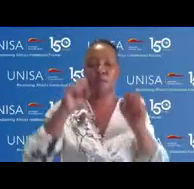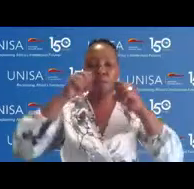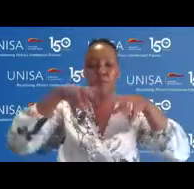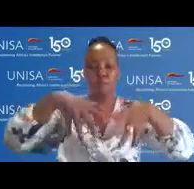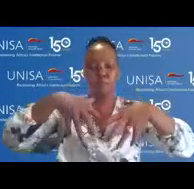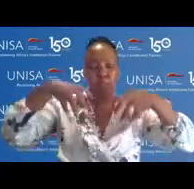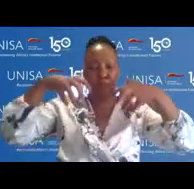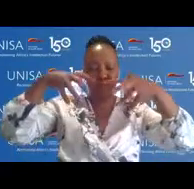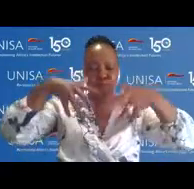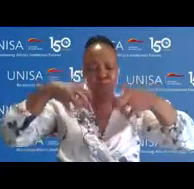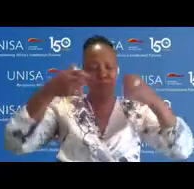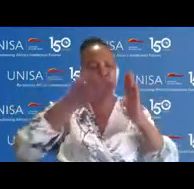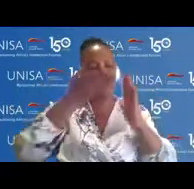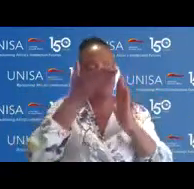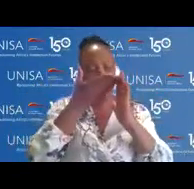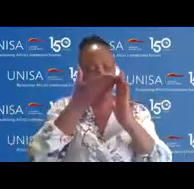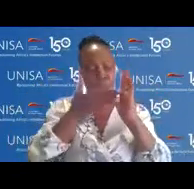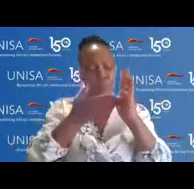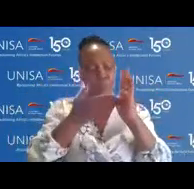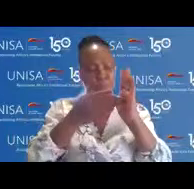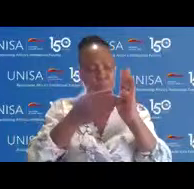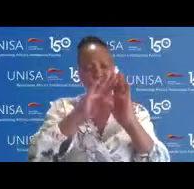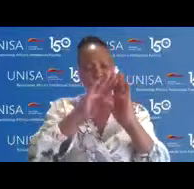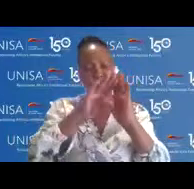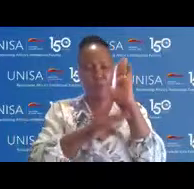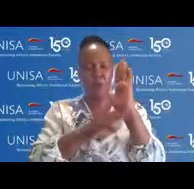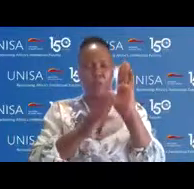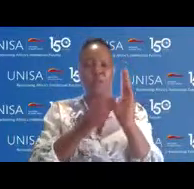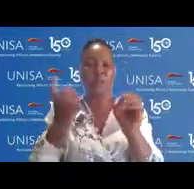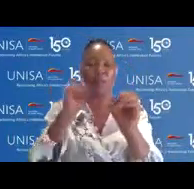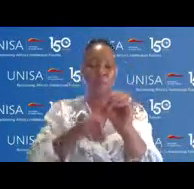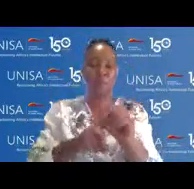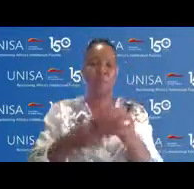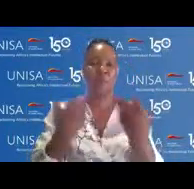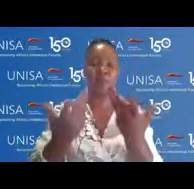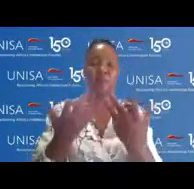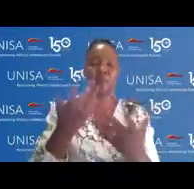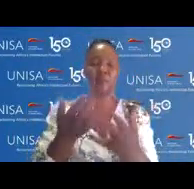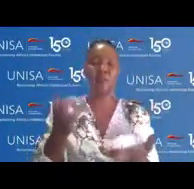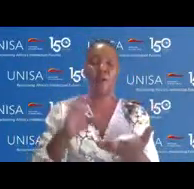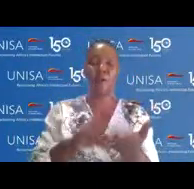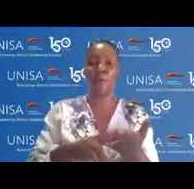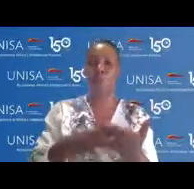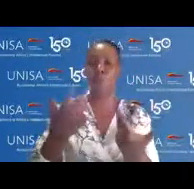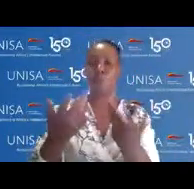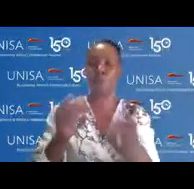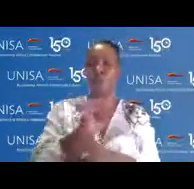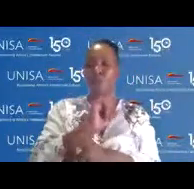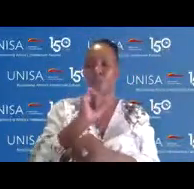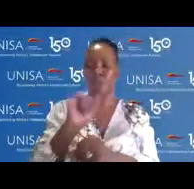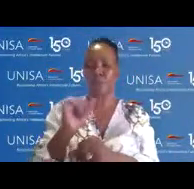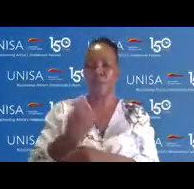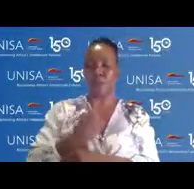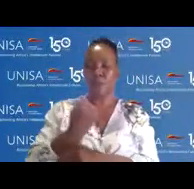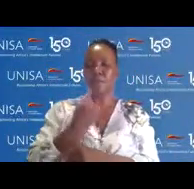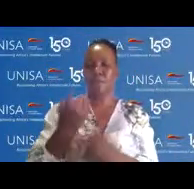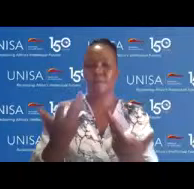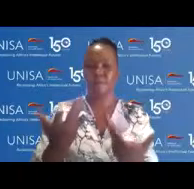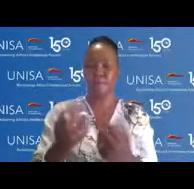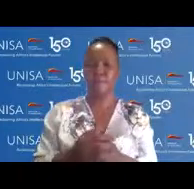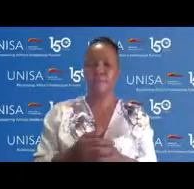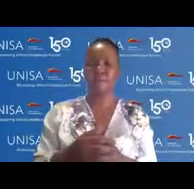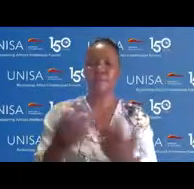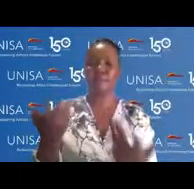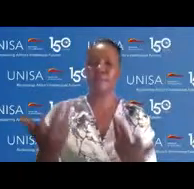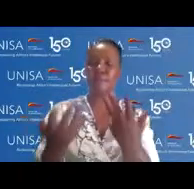courses that you can actually join. That and all of them you enroll for, by yourself. So you, if we look at